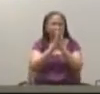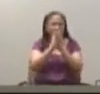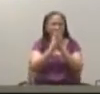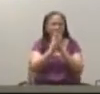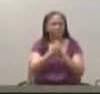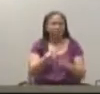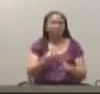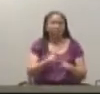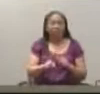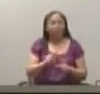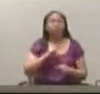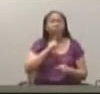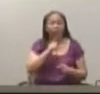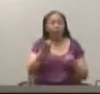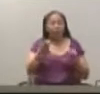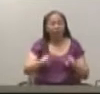reality.